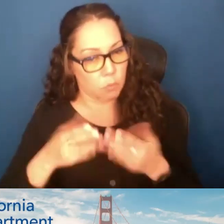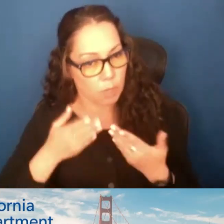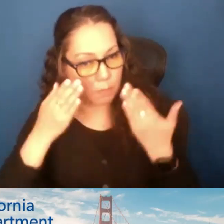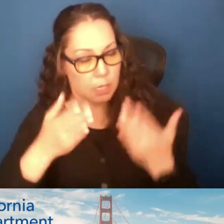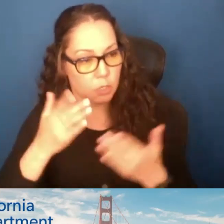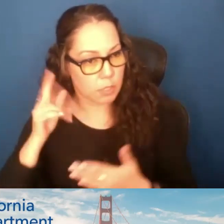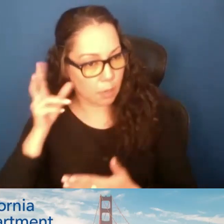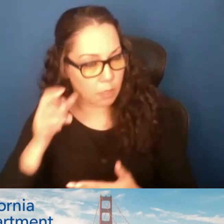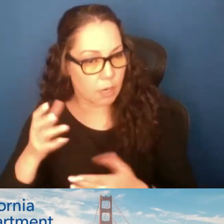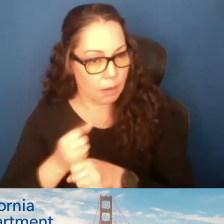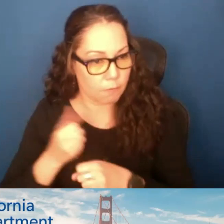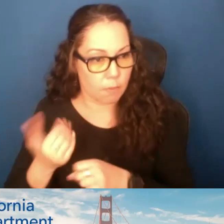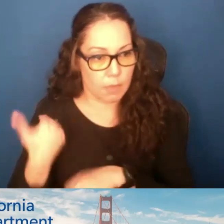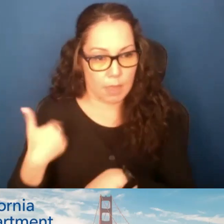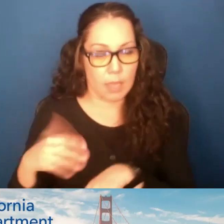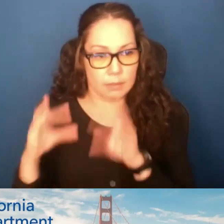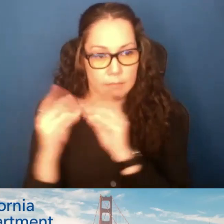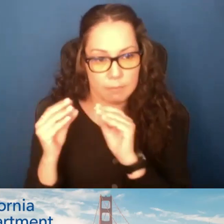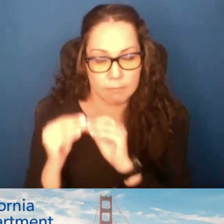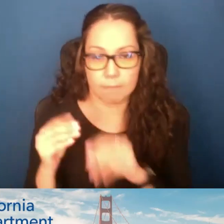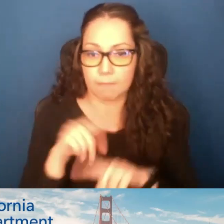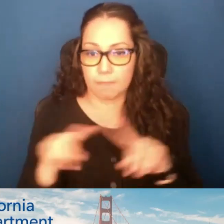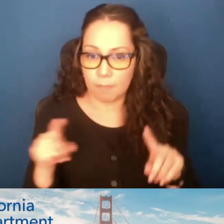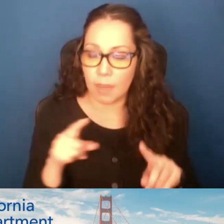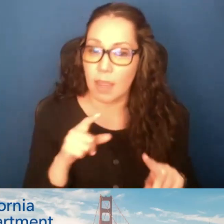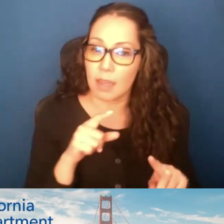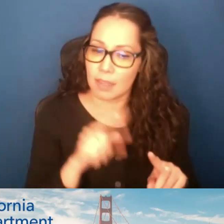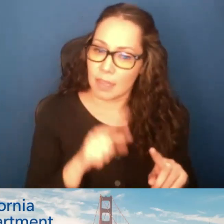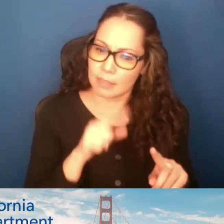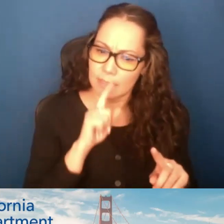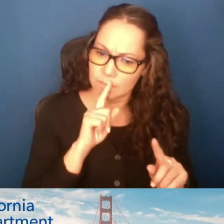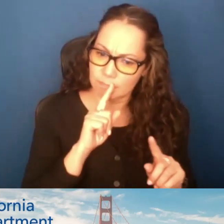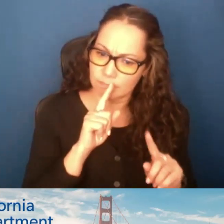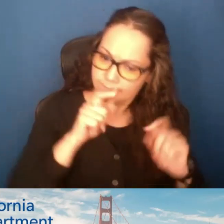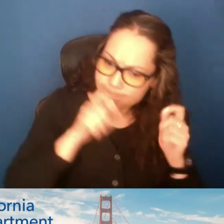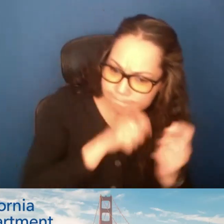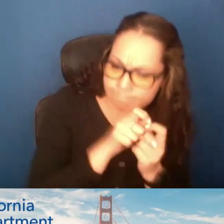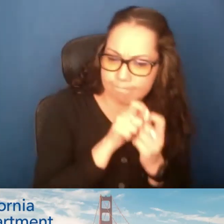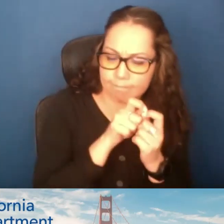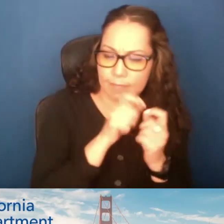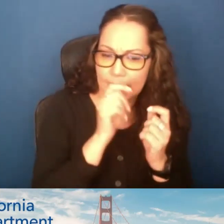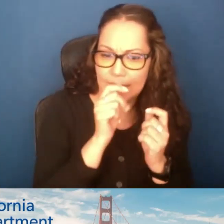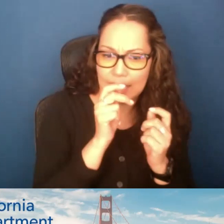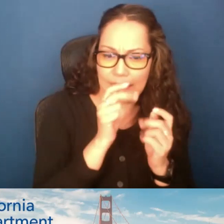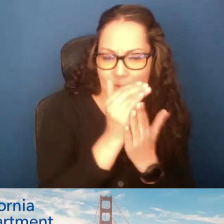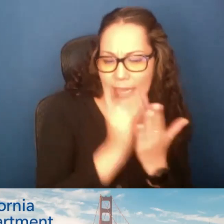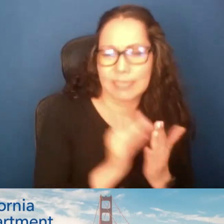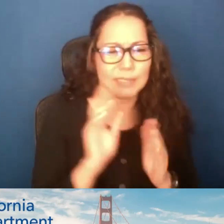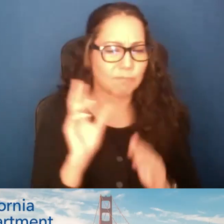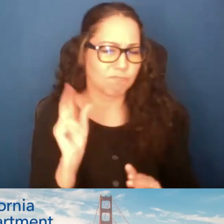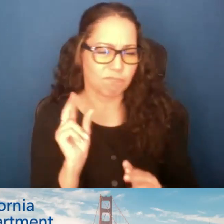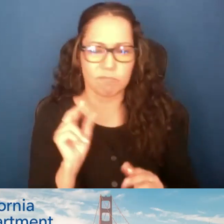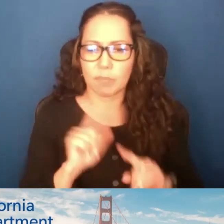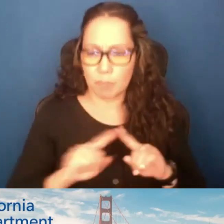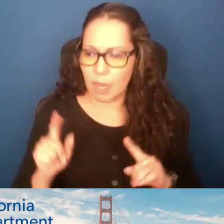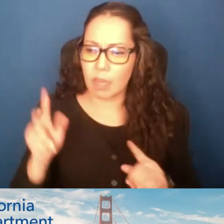worker visit. Again, this is not a definitive list, but this is a list of the scope that we have heard